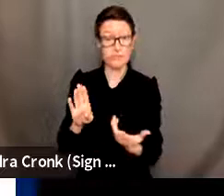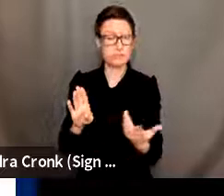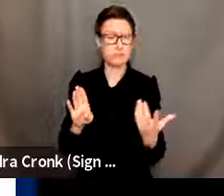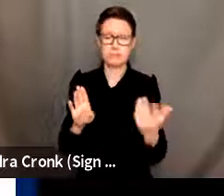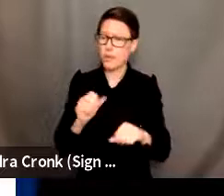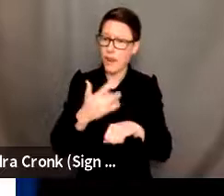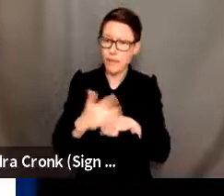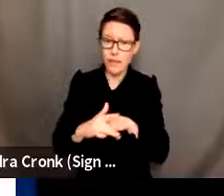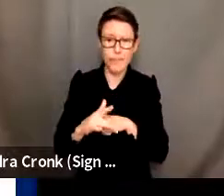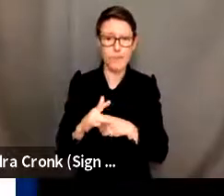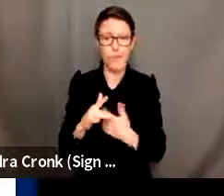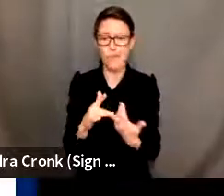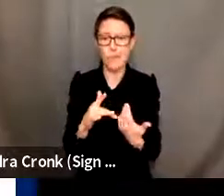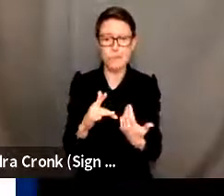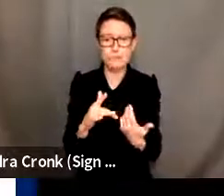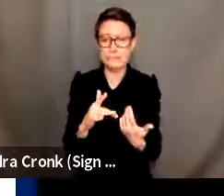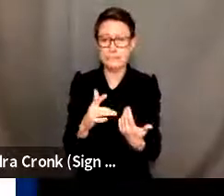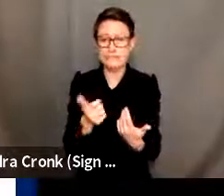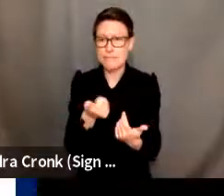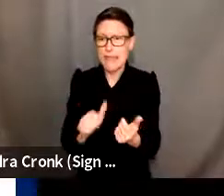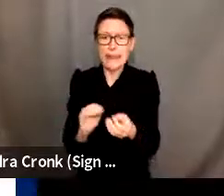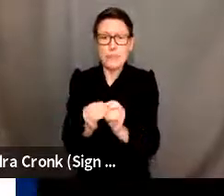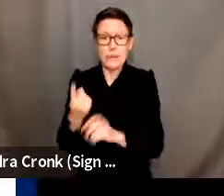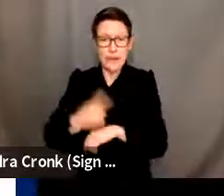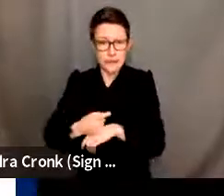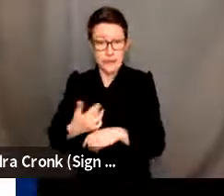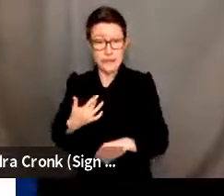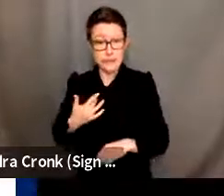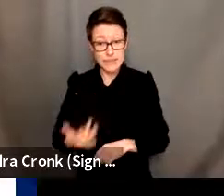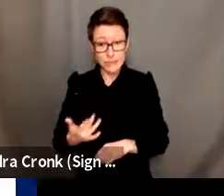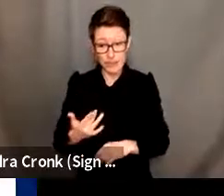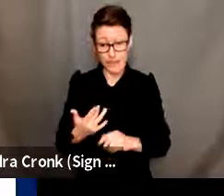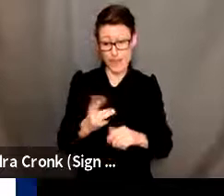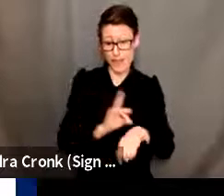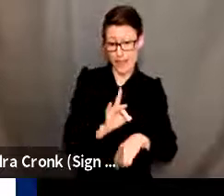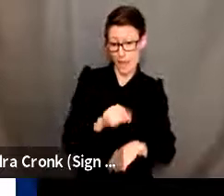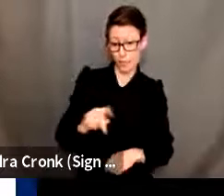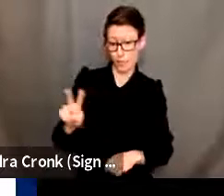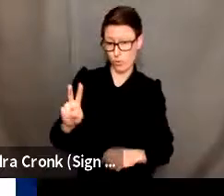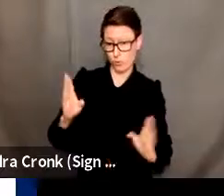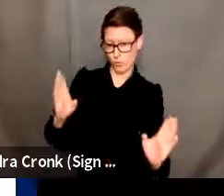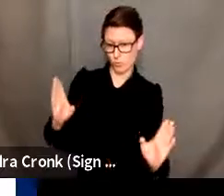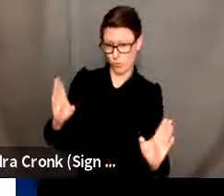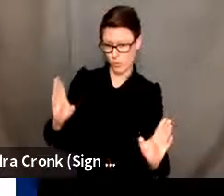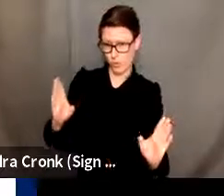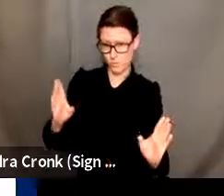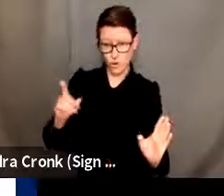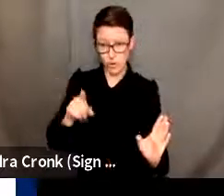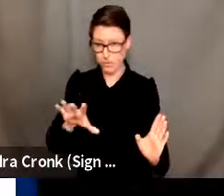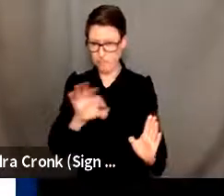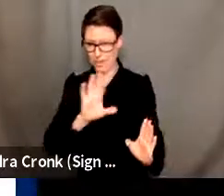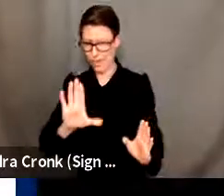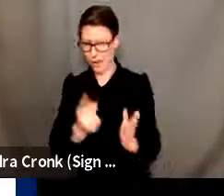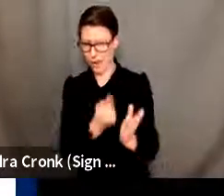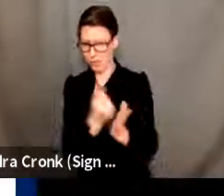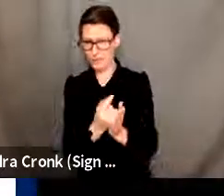but again, it is during the school days, typically run from 8 a.m. to 2 p.m. So that the hours are up to you. So this is the most flexible